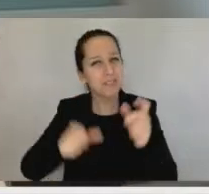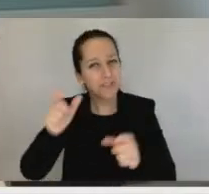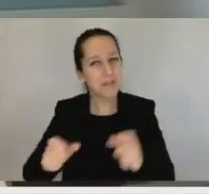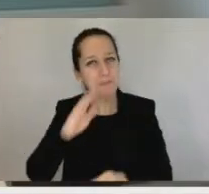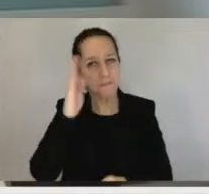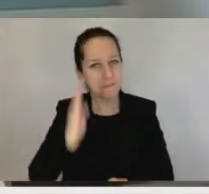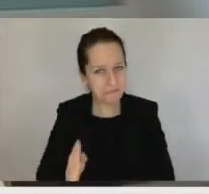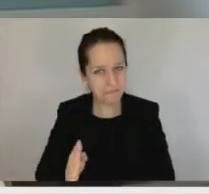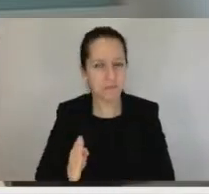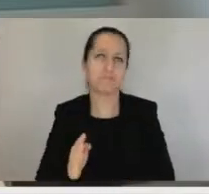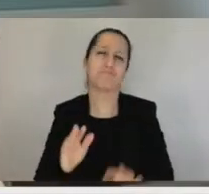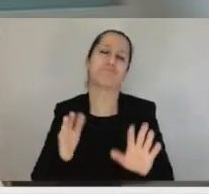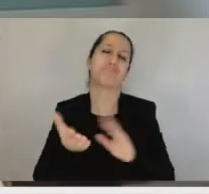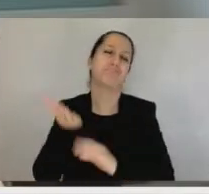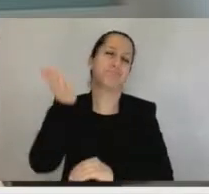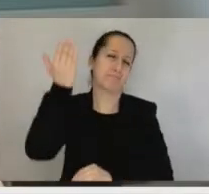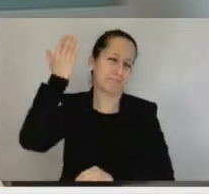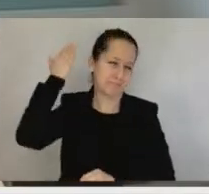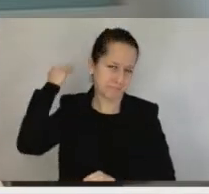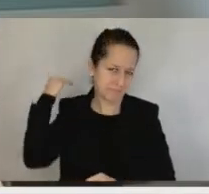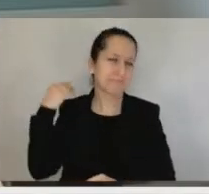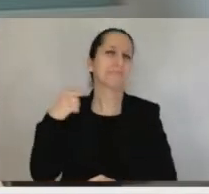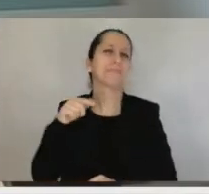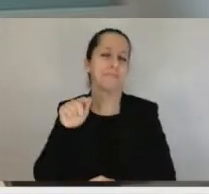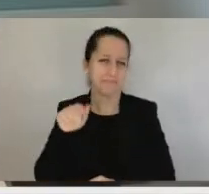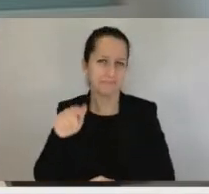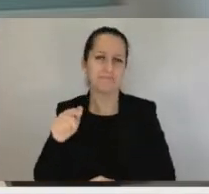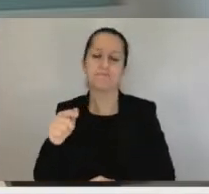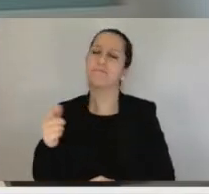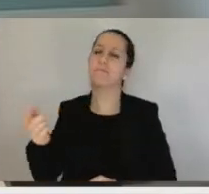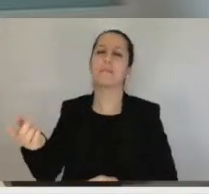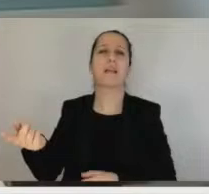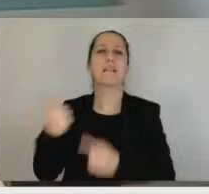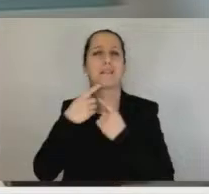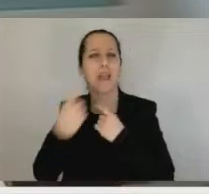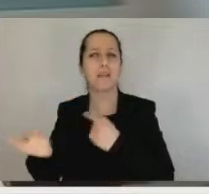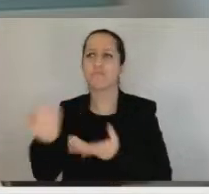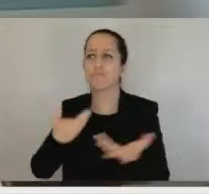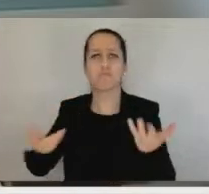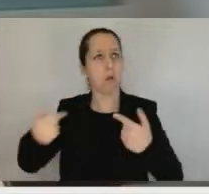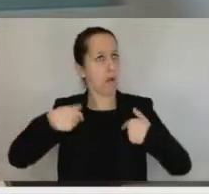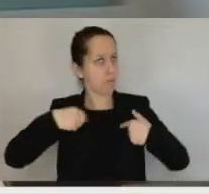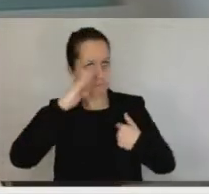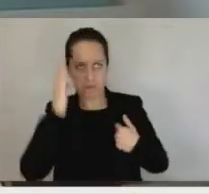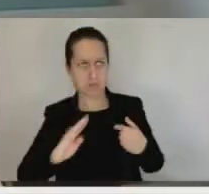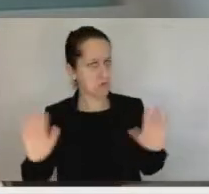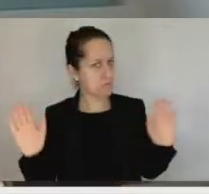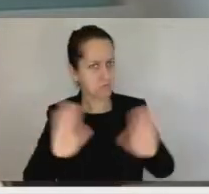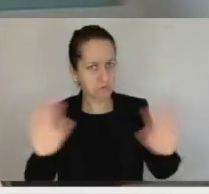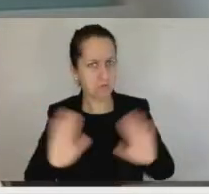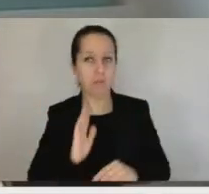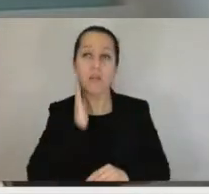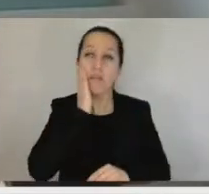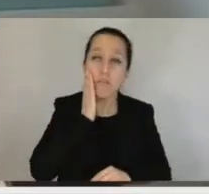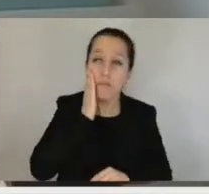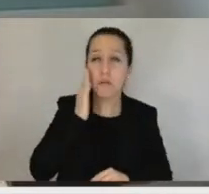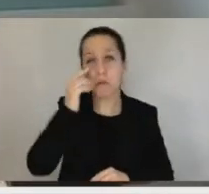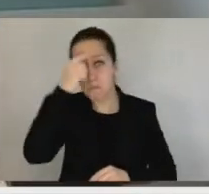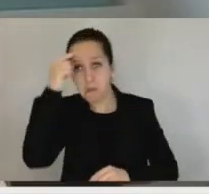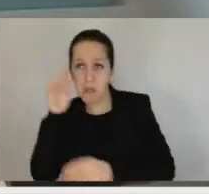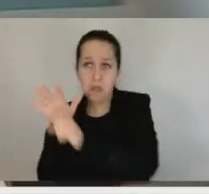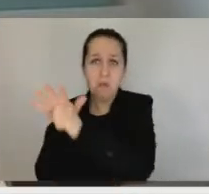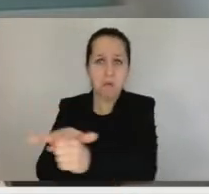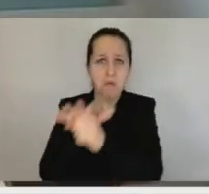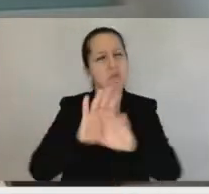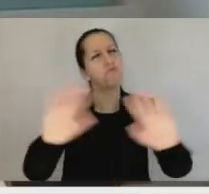they told me, "Oh no, we have no racism in Brazil. We're all one happy family."